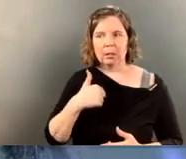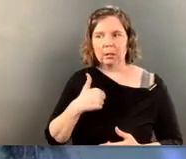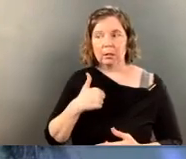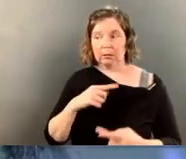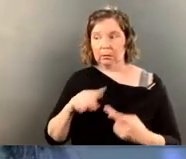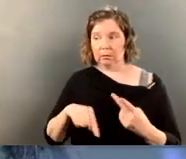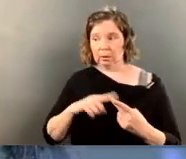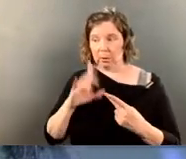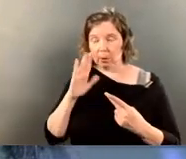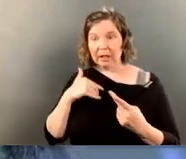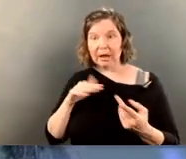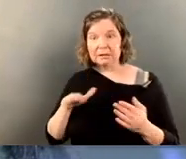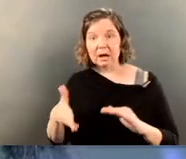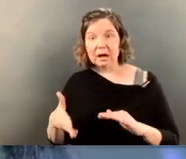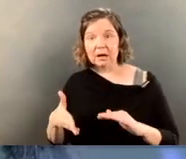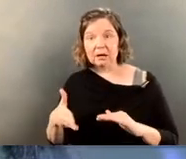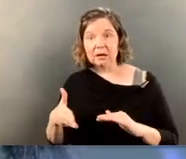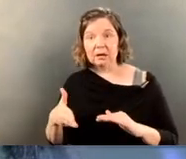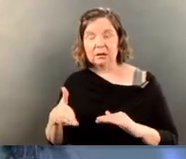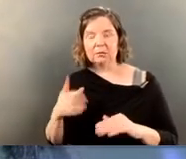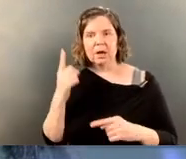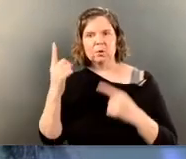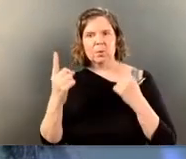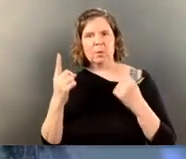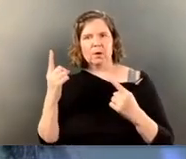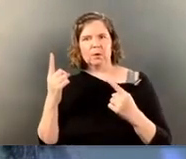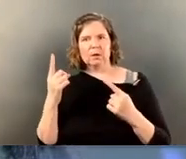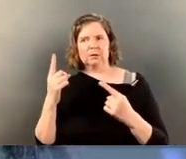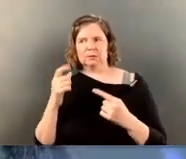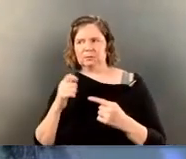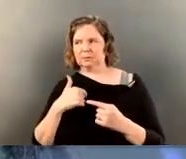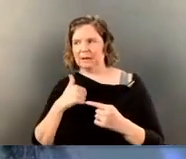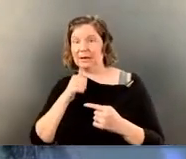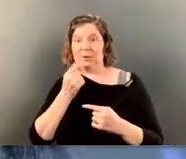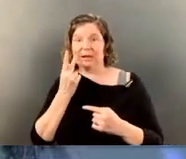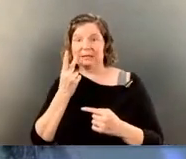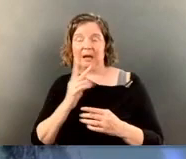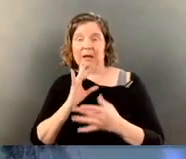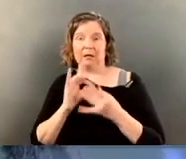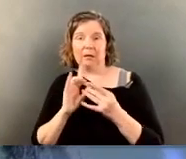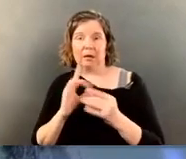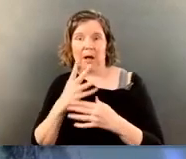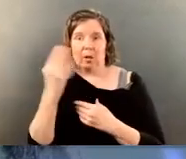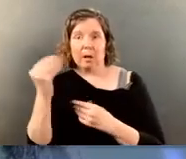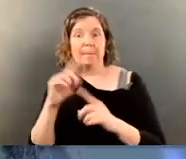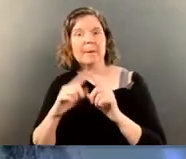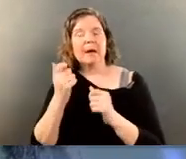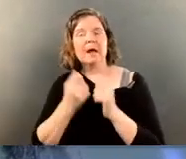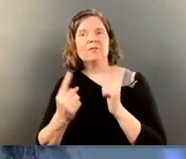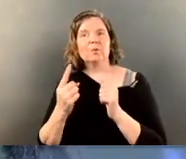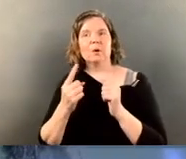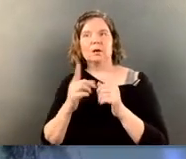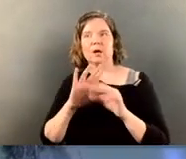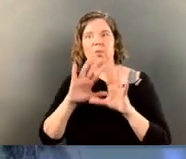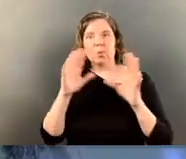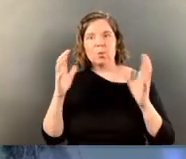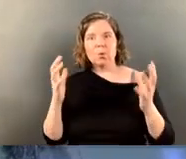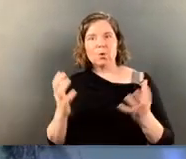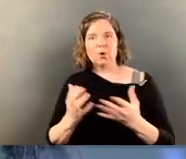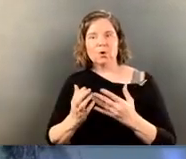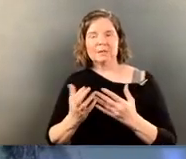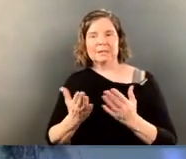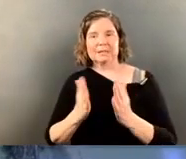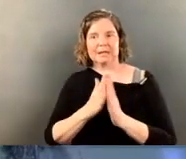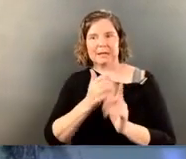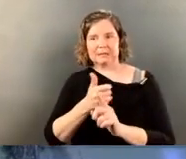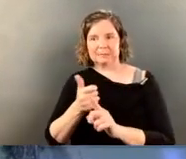Will I die? And you're wondering, and we're not saying it out loud, but everybody across the world is